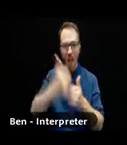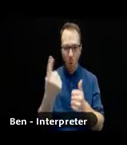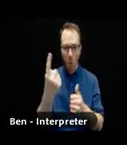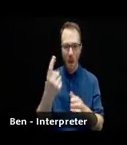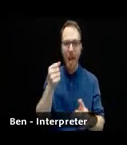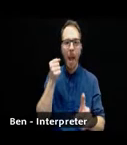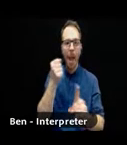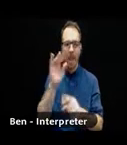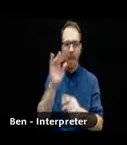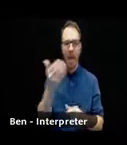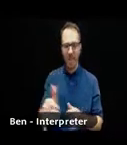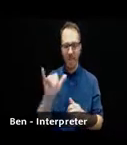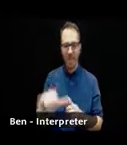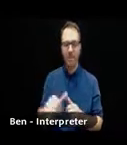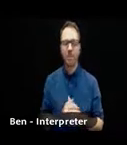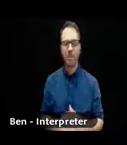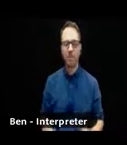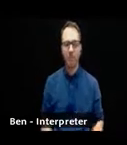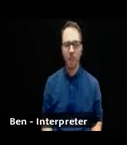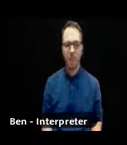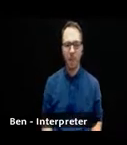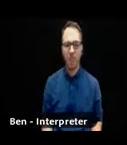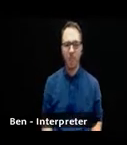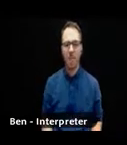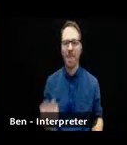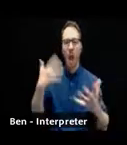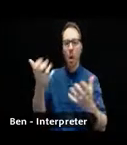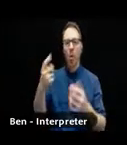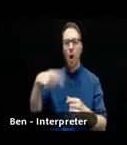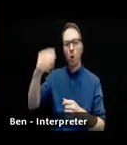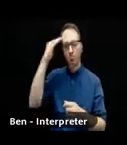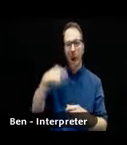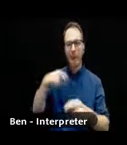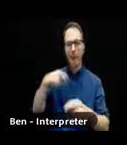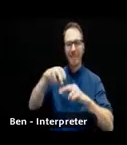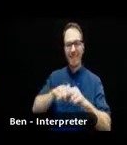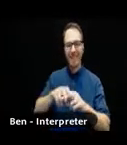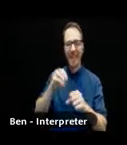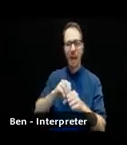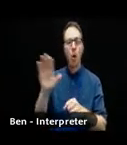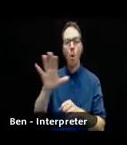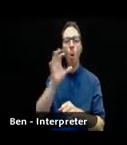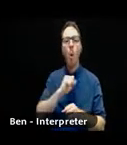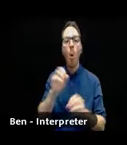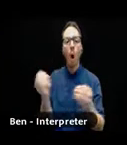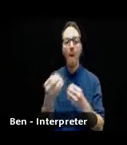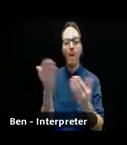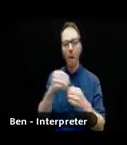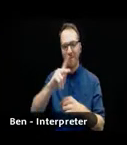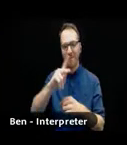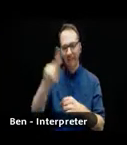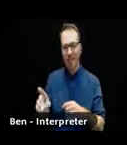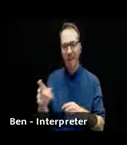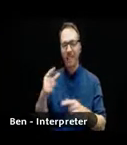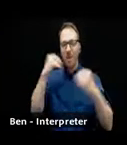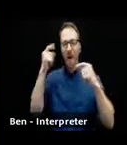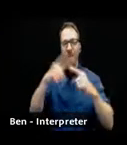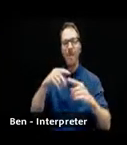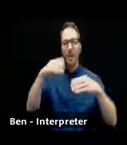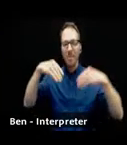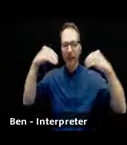this. So I just want you to know I'm sitting in your old offices here in Philadelphia smiling from ear to ear.